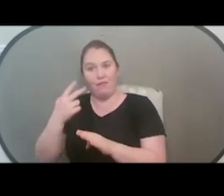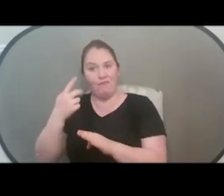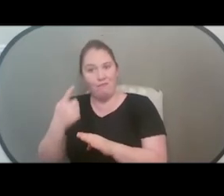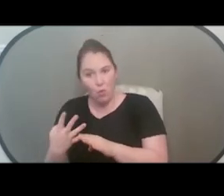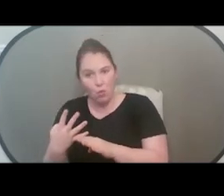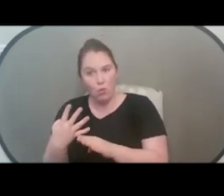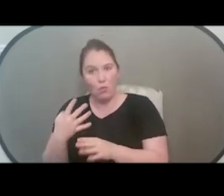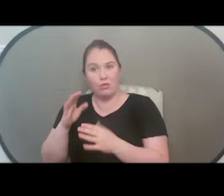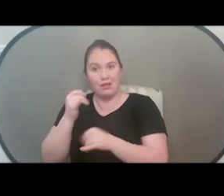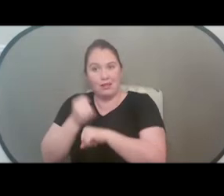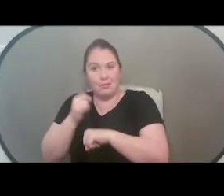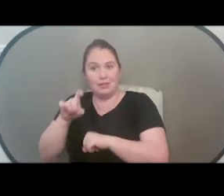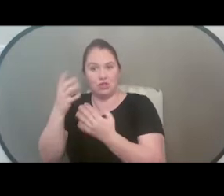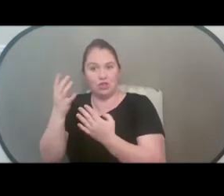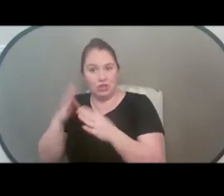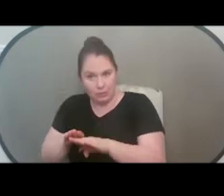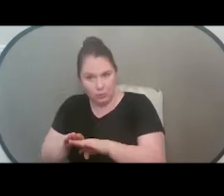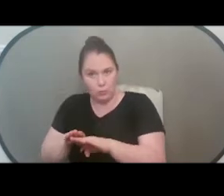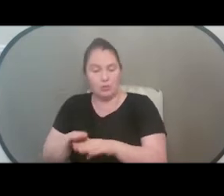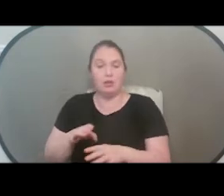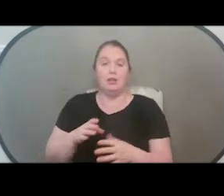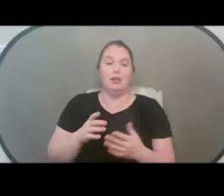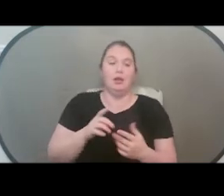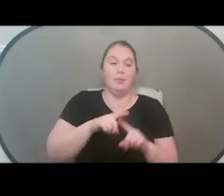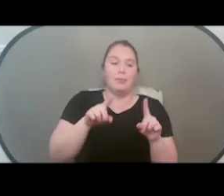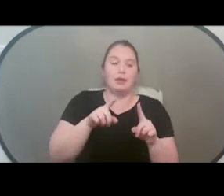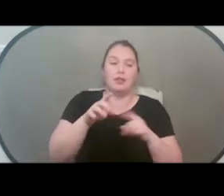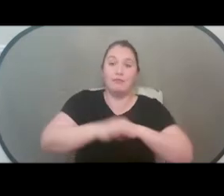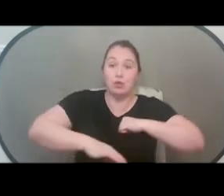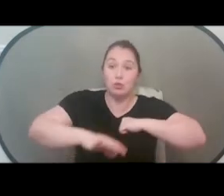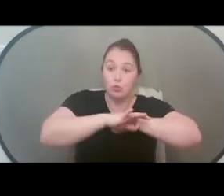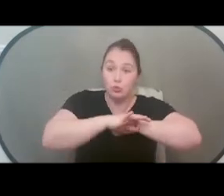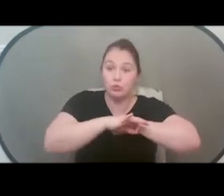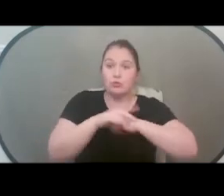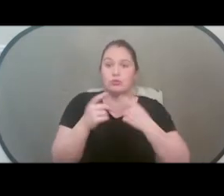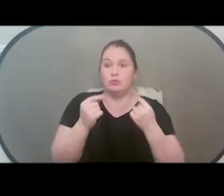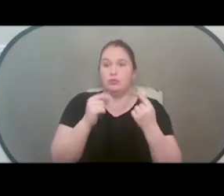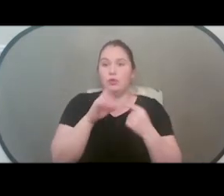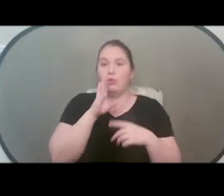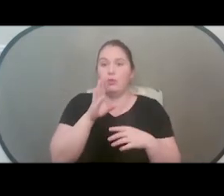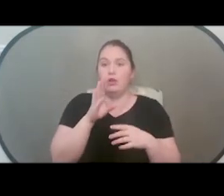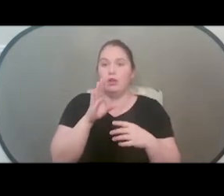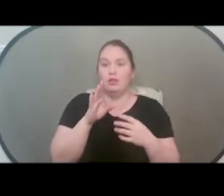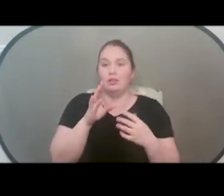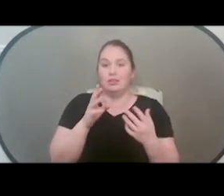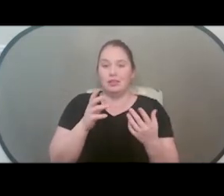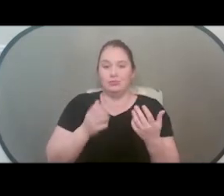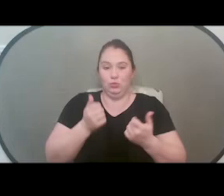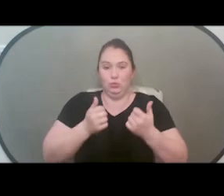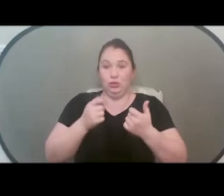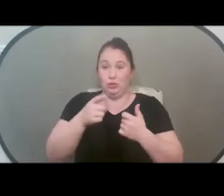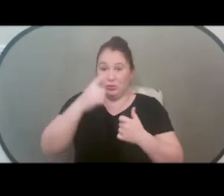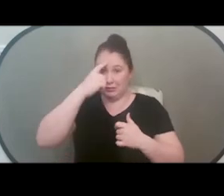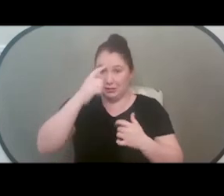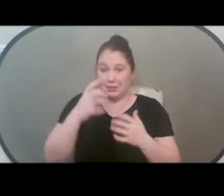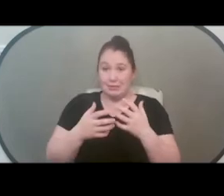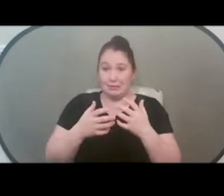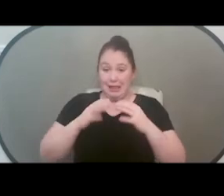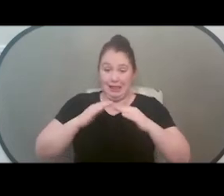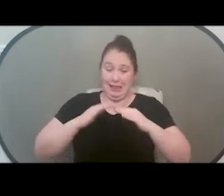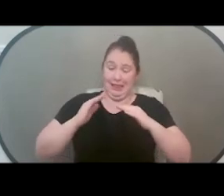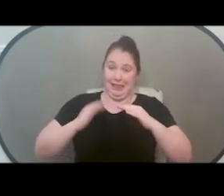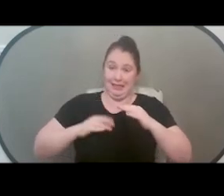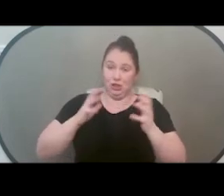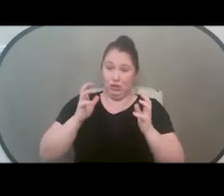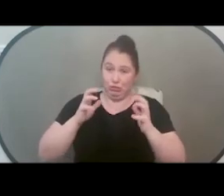So as for the practice field and tennis field, the idea would be to do the one that's least destructive or in the order that's least destructive.